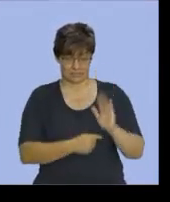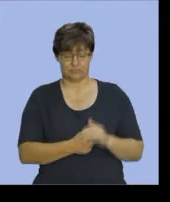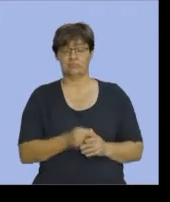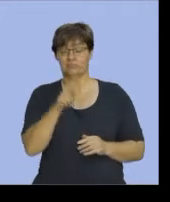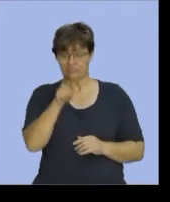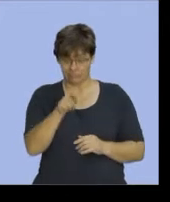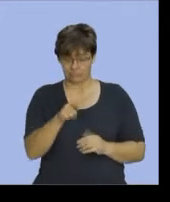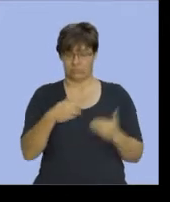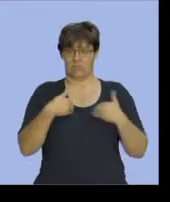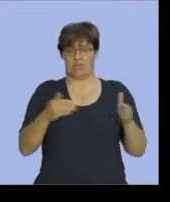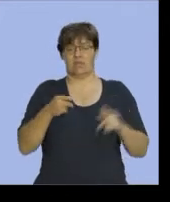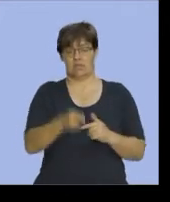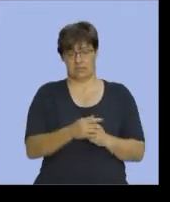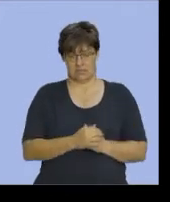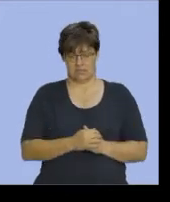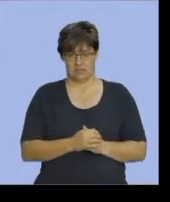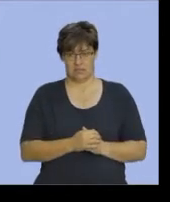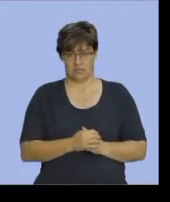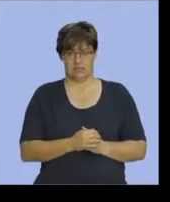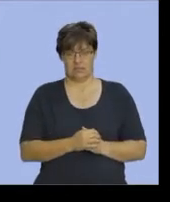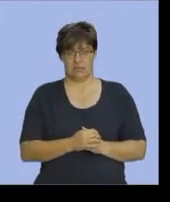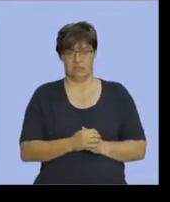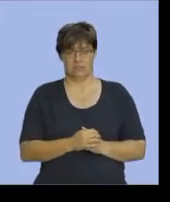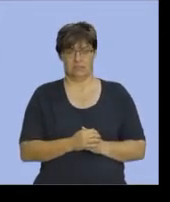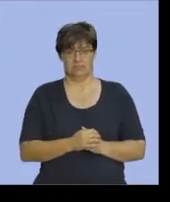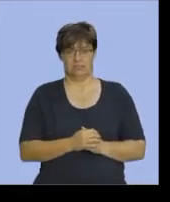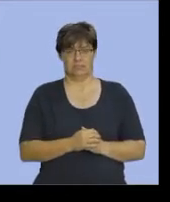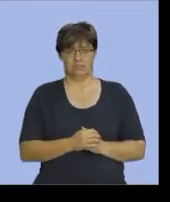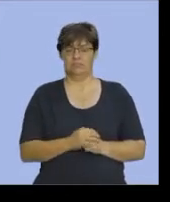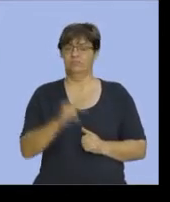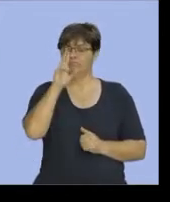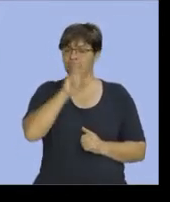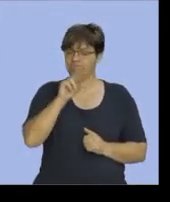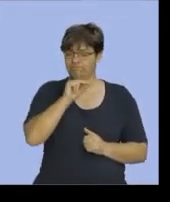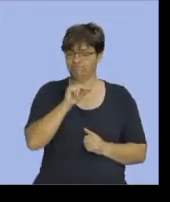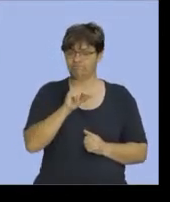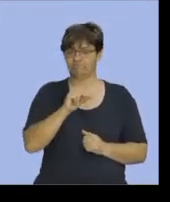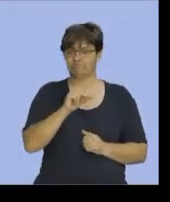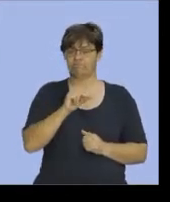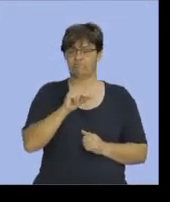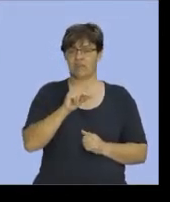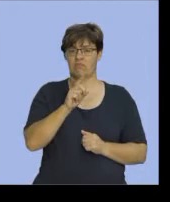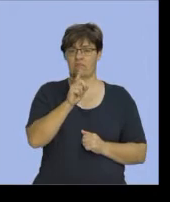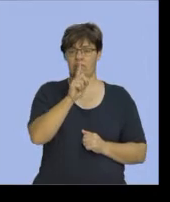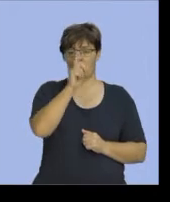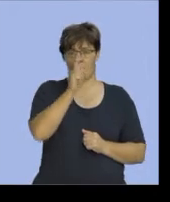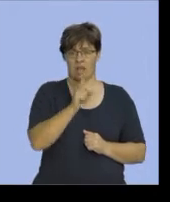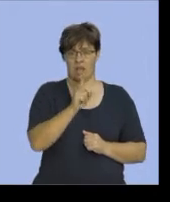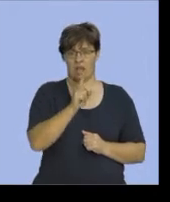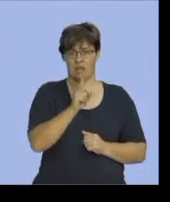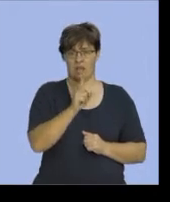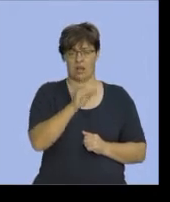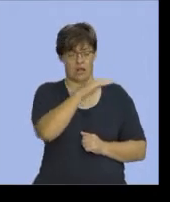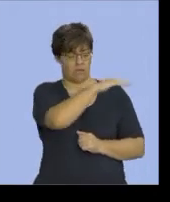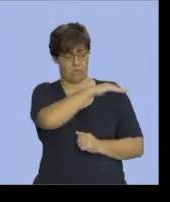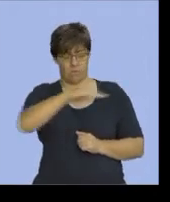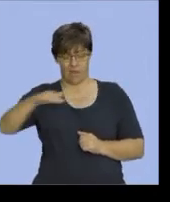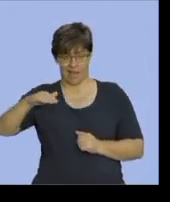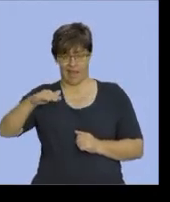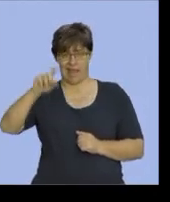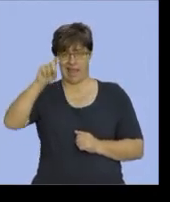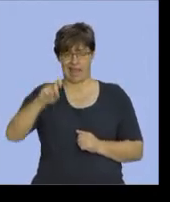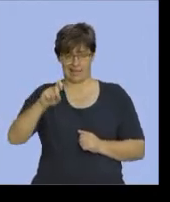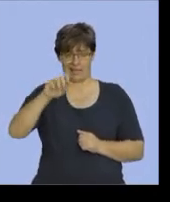that's where the origin is going to be. Now, I spoke about the axes as well. We have what we call the horizontal